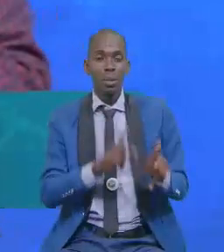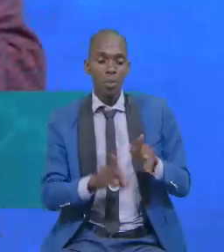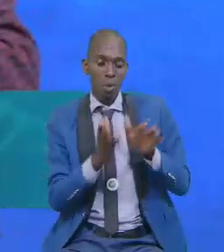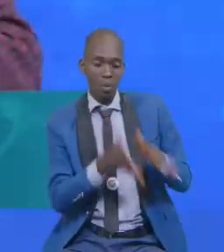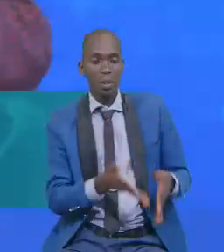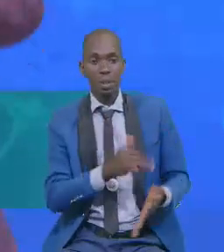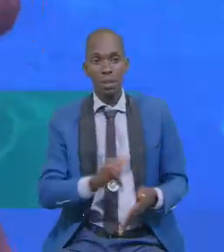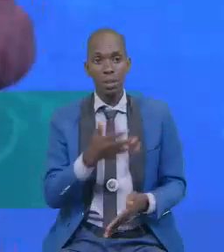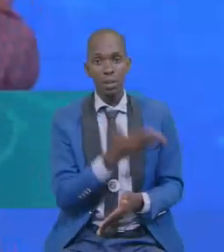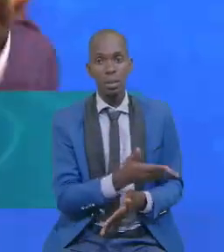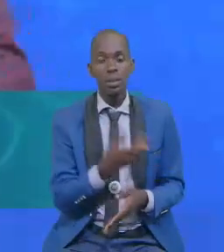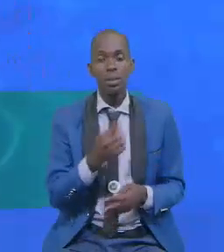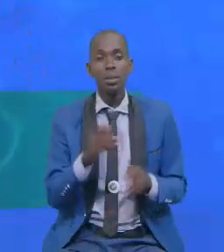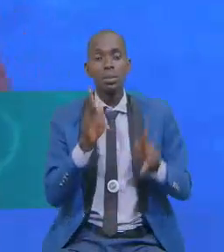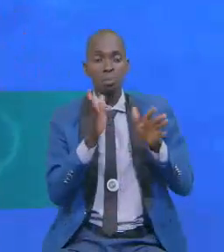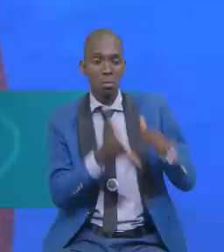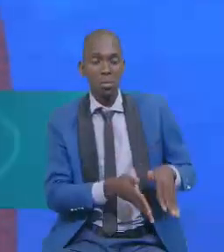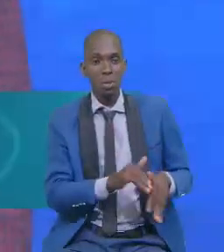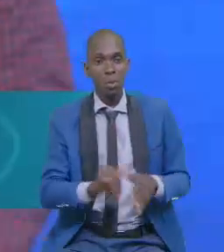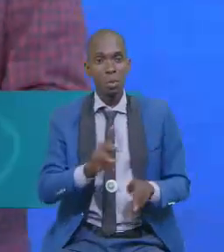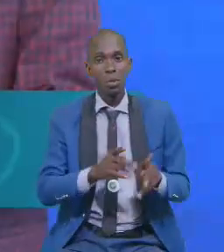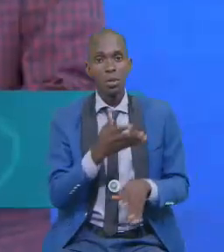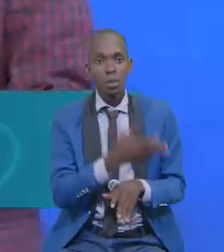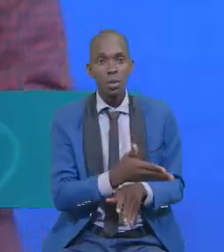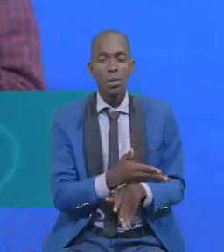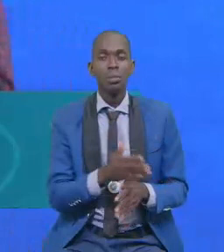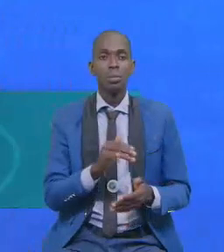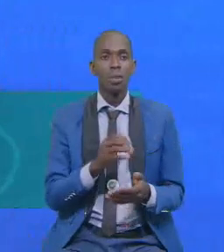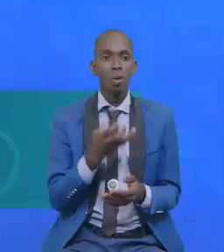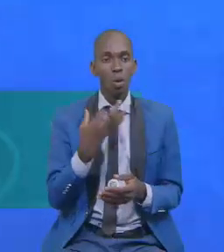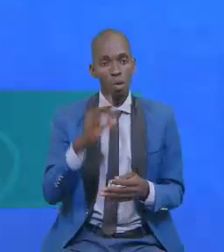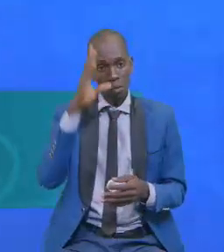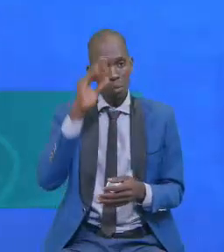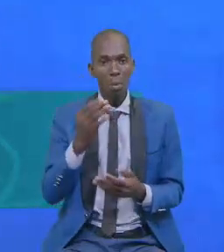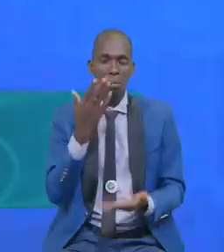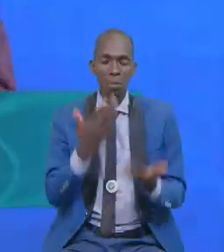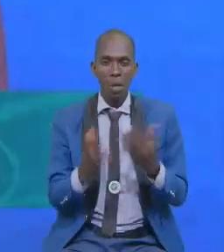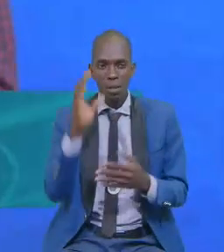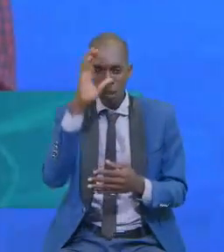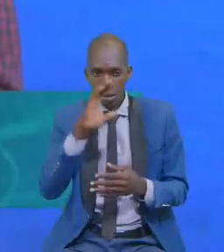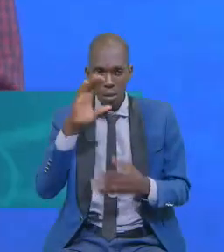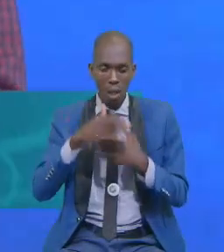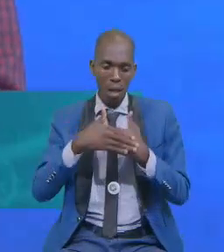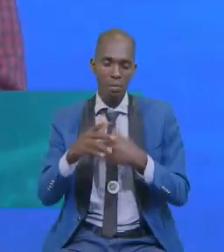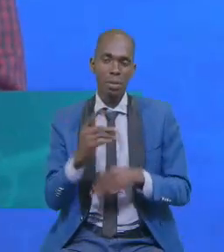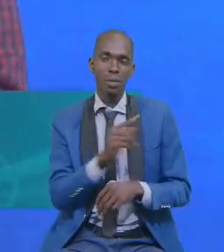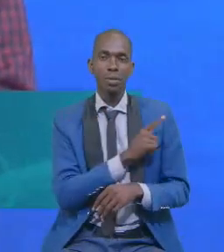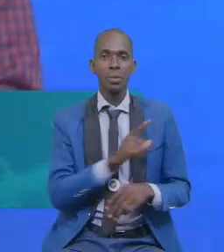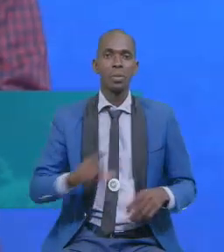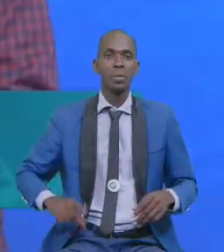the remnant remaining, that the residue of men might seek after the Lord.